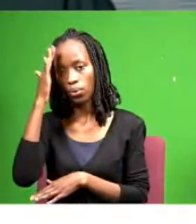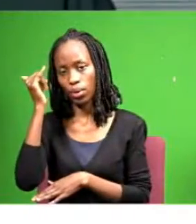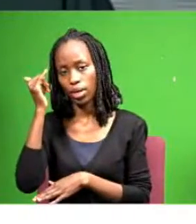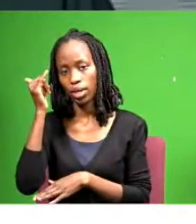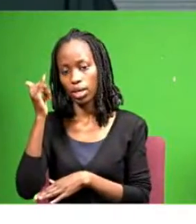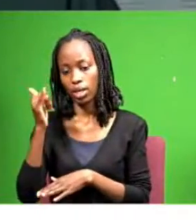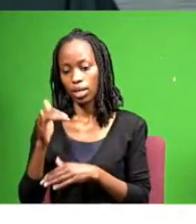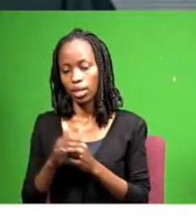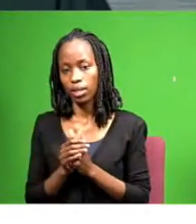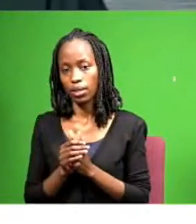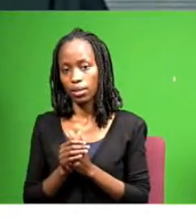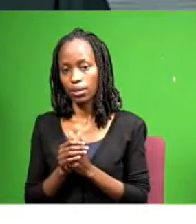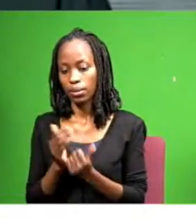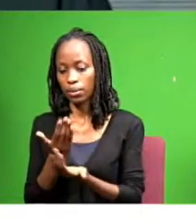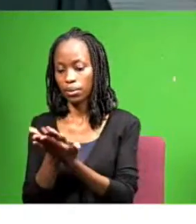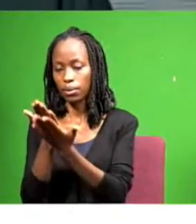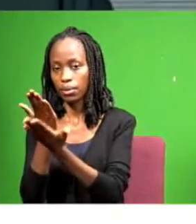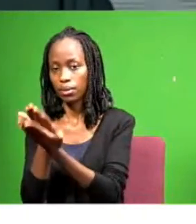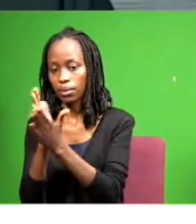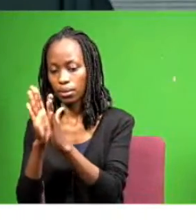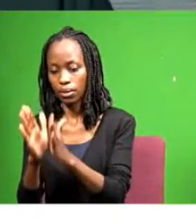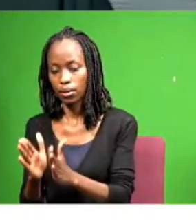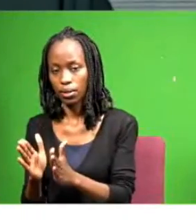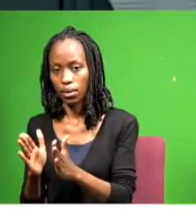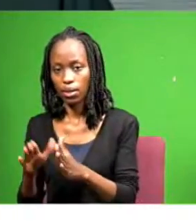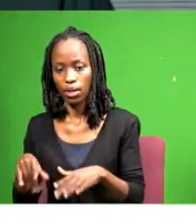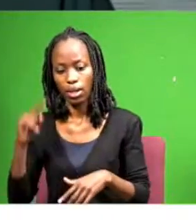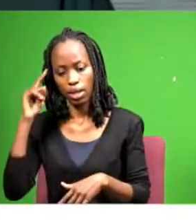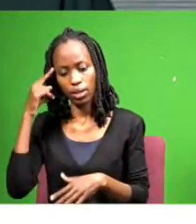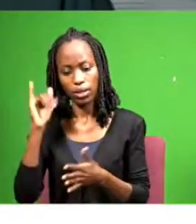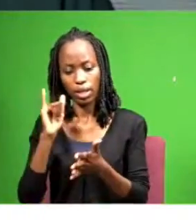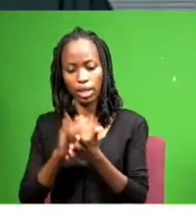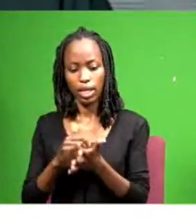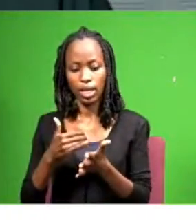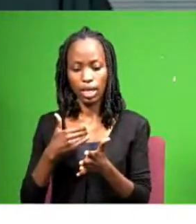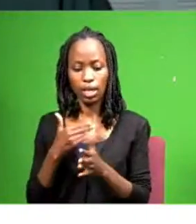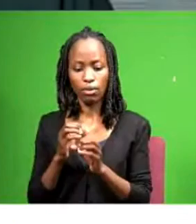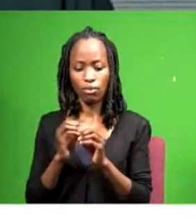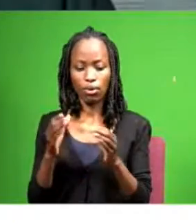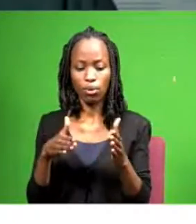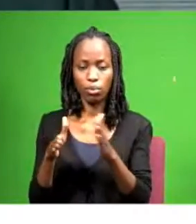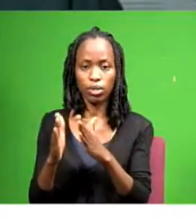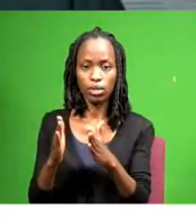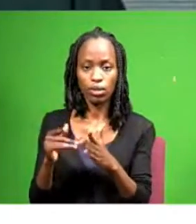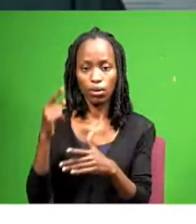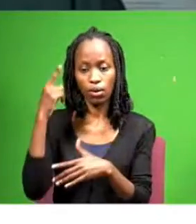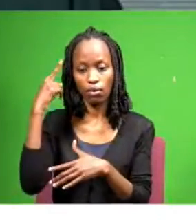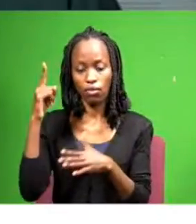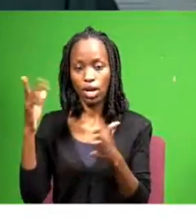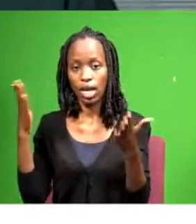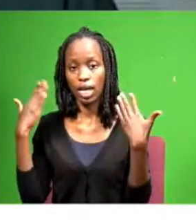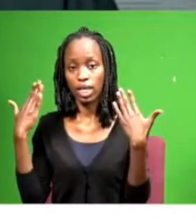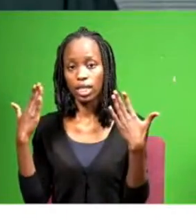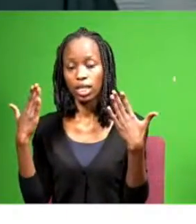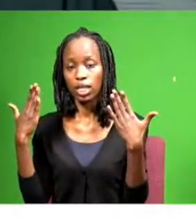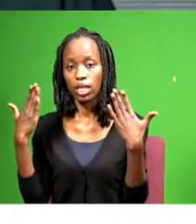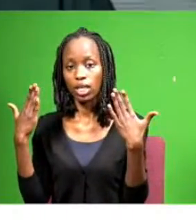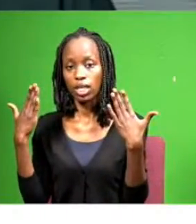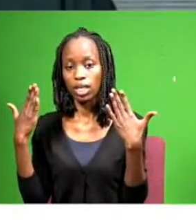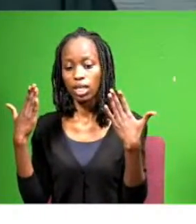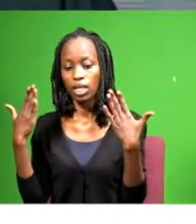the appellants thought that there is no provision for eternity clauses in our